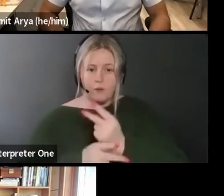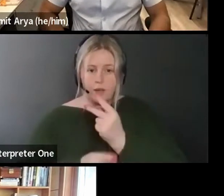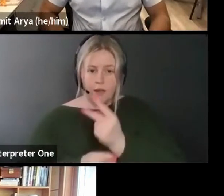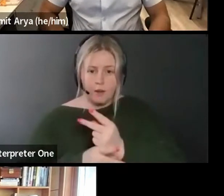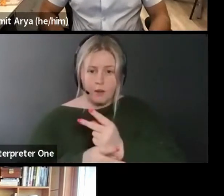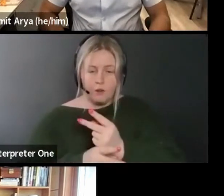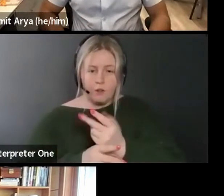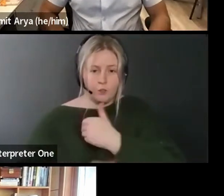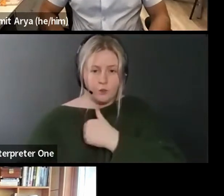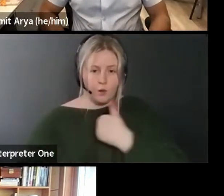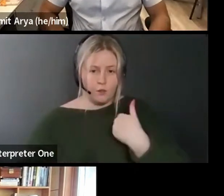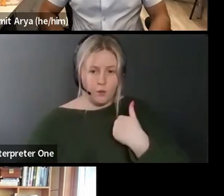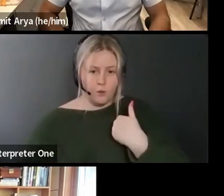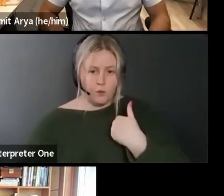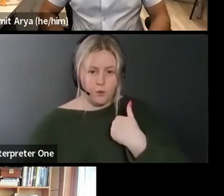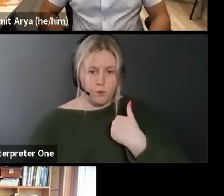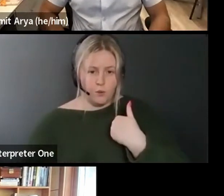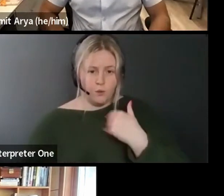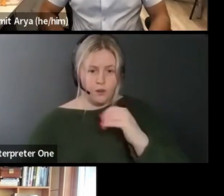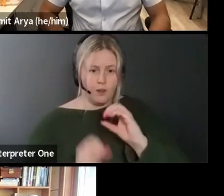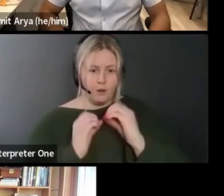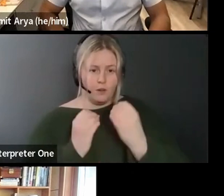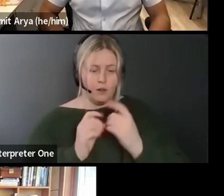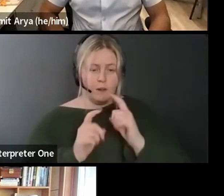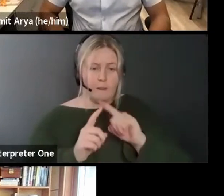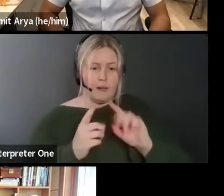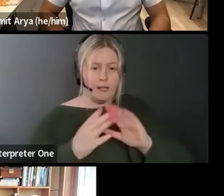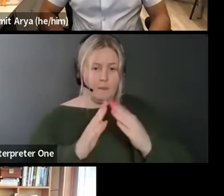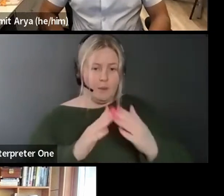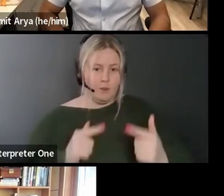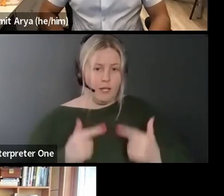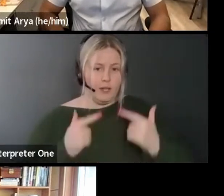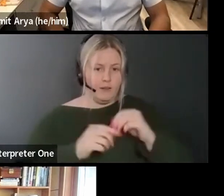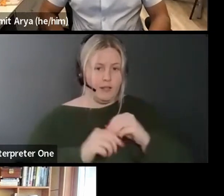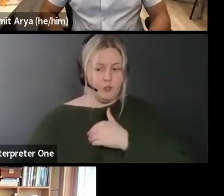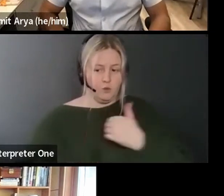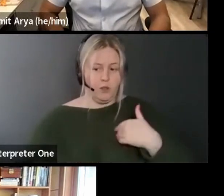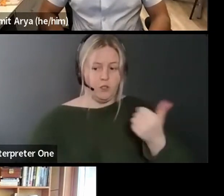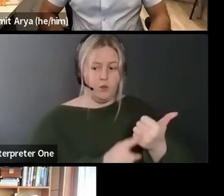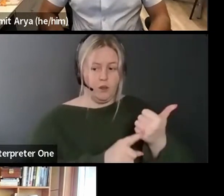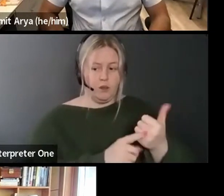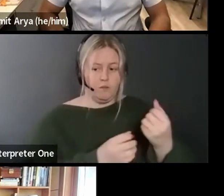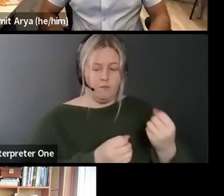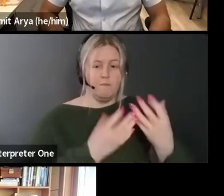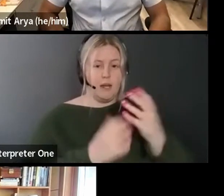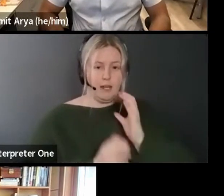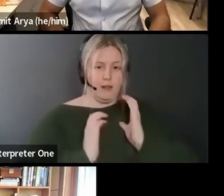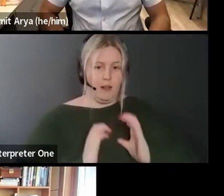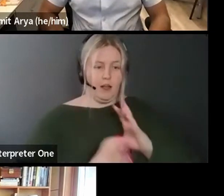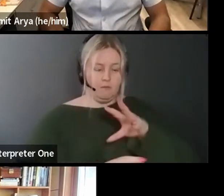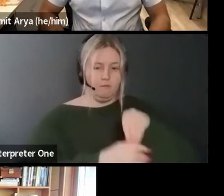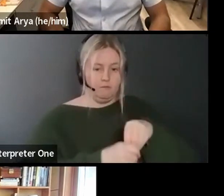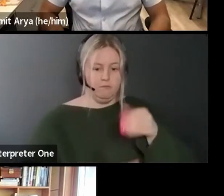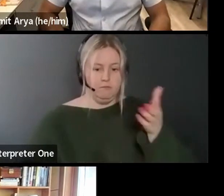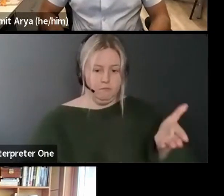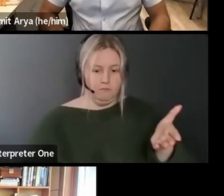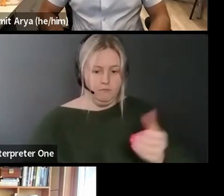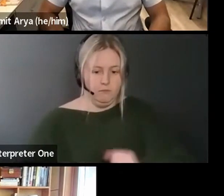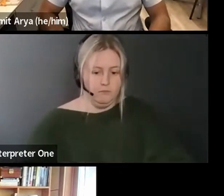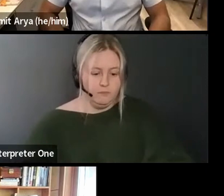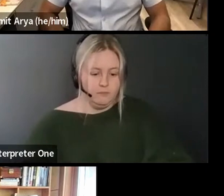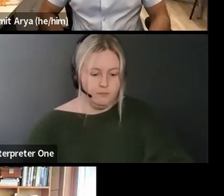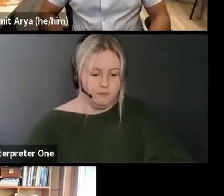Toronto, the organization, but Community Living Toronto did have a lot of clients that came there. And it was one of the